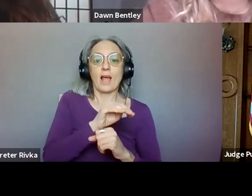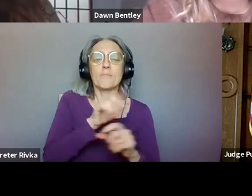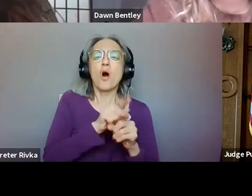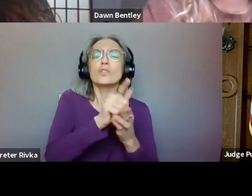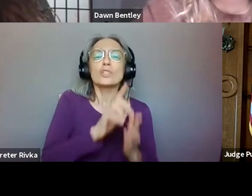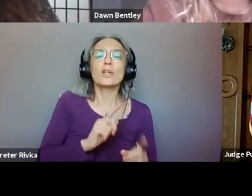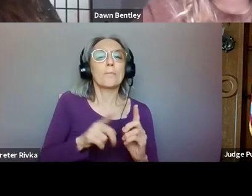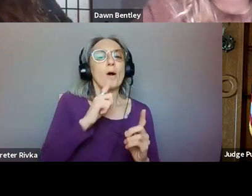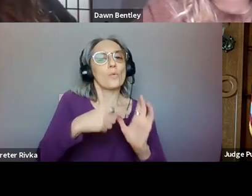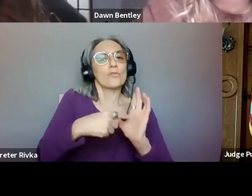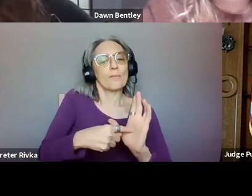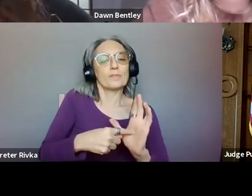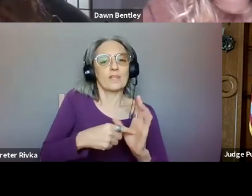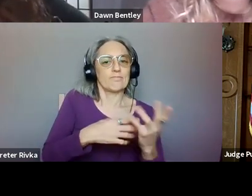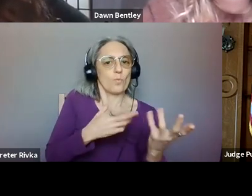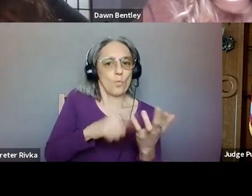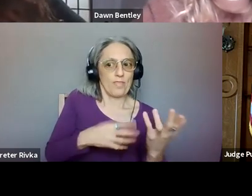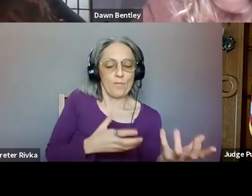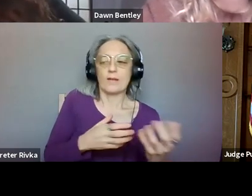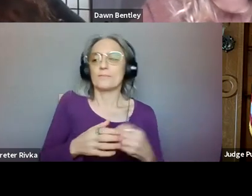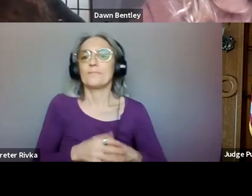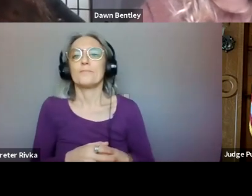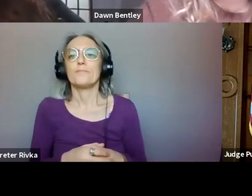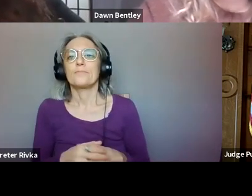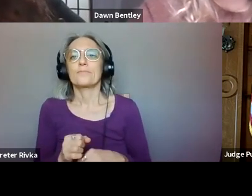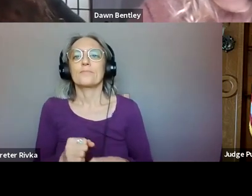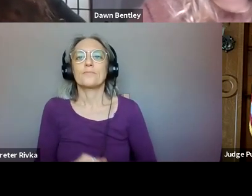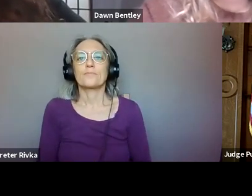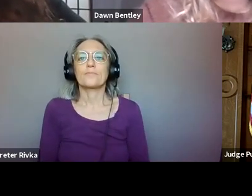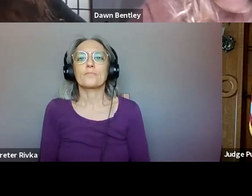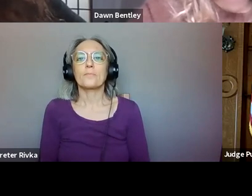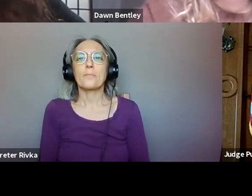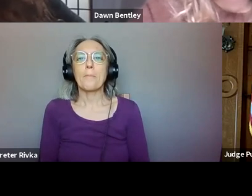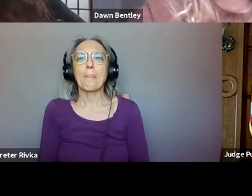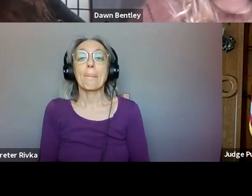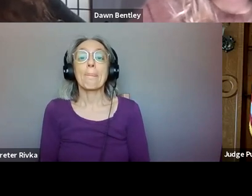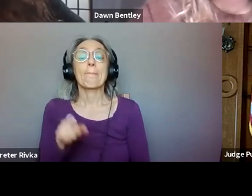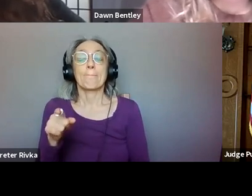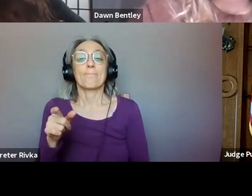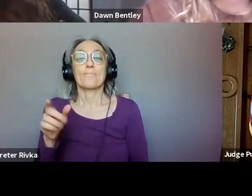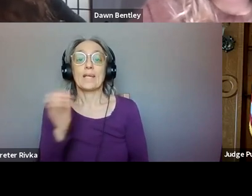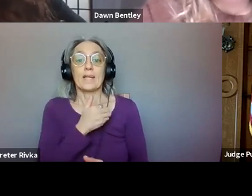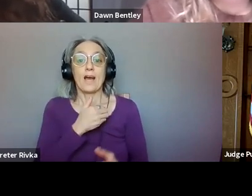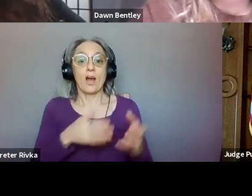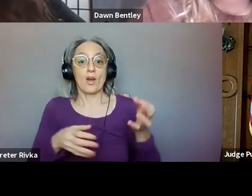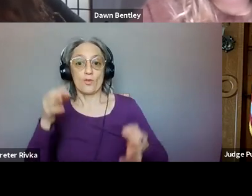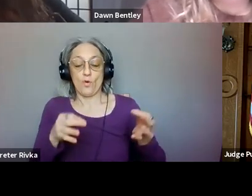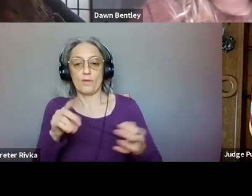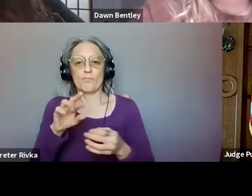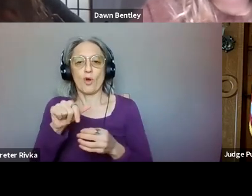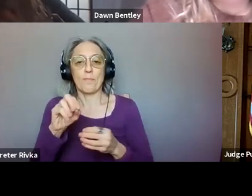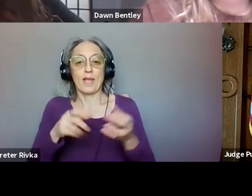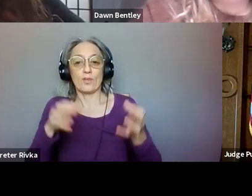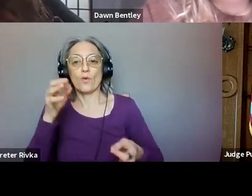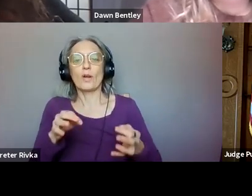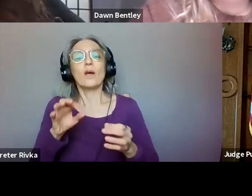ward. And in a guardian ad litem situation in our court, the probate court, that's normally a temporary appointment with a